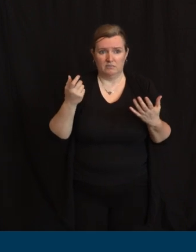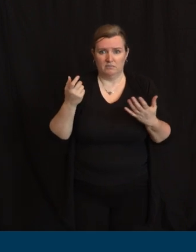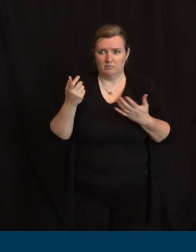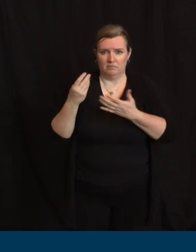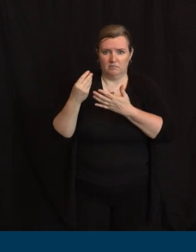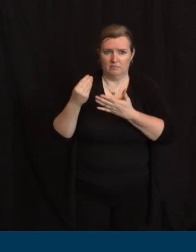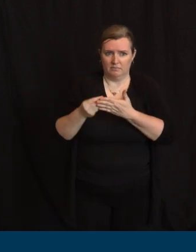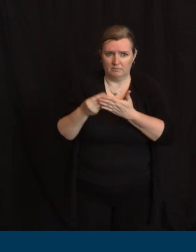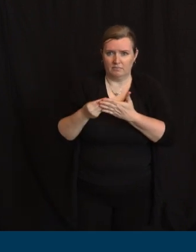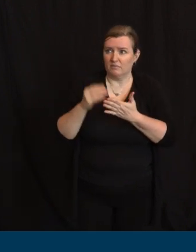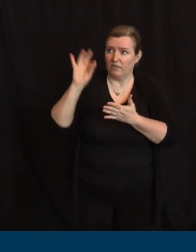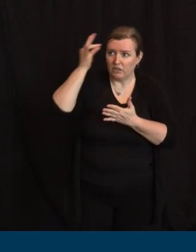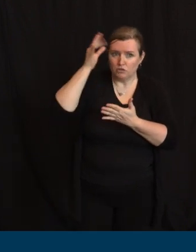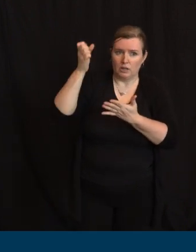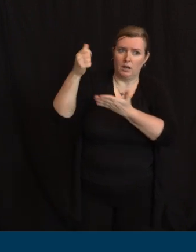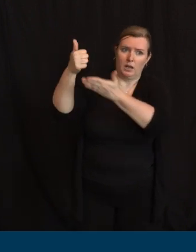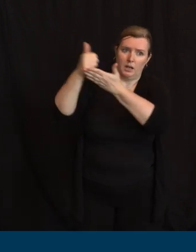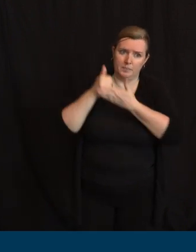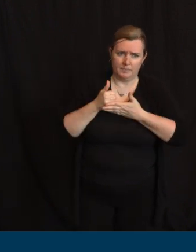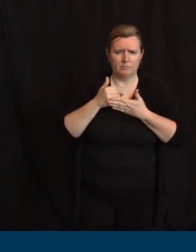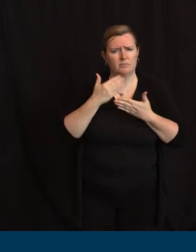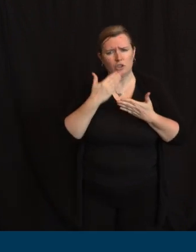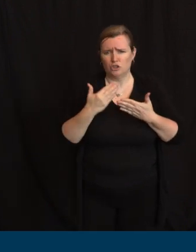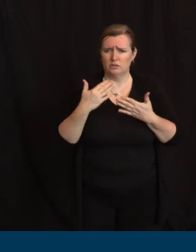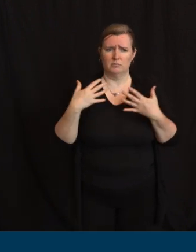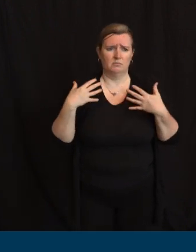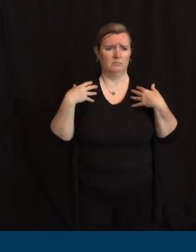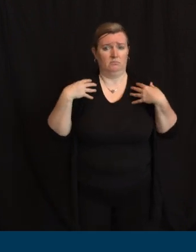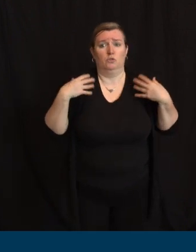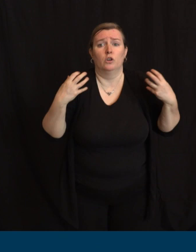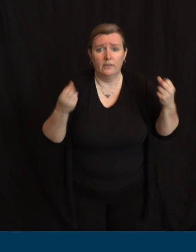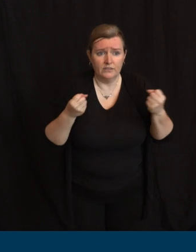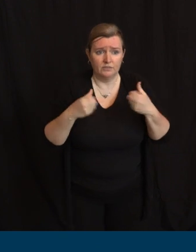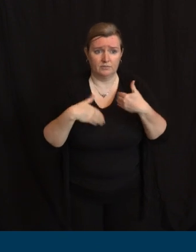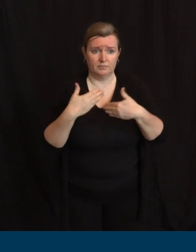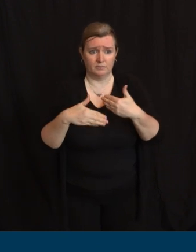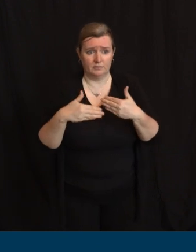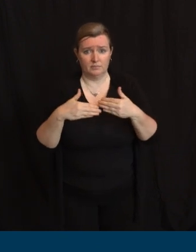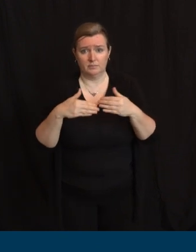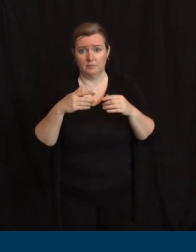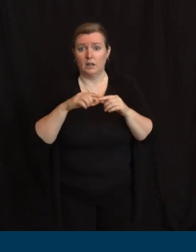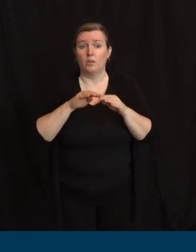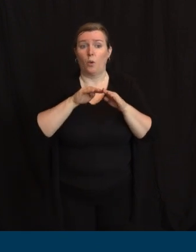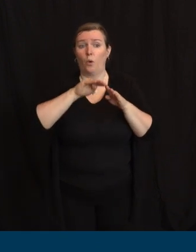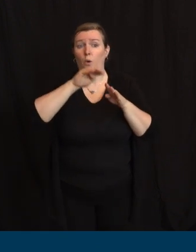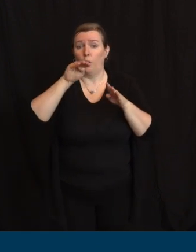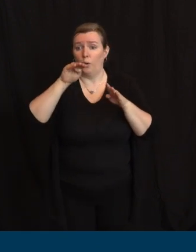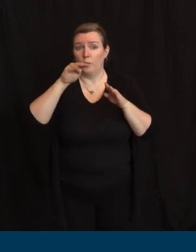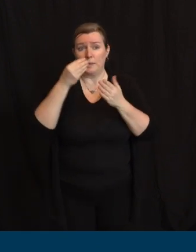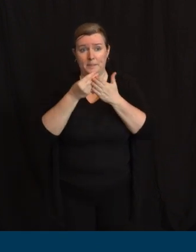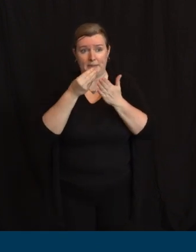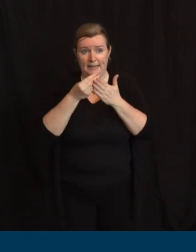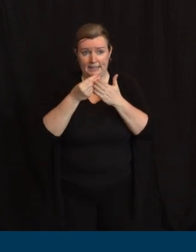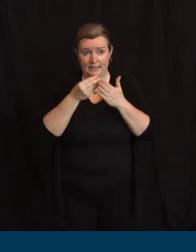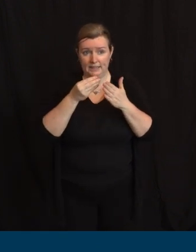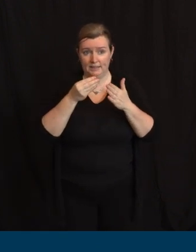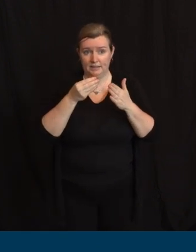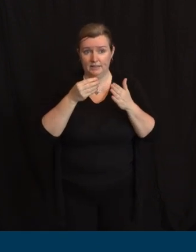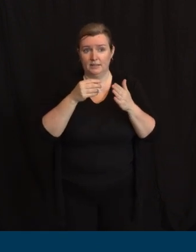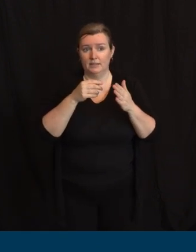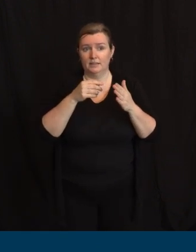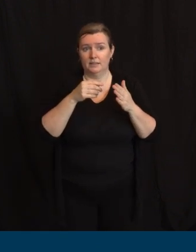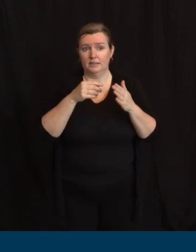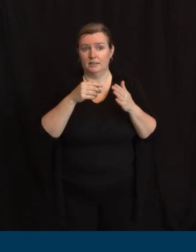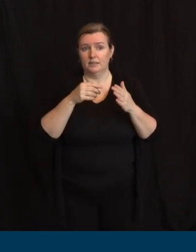feet sooner than later. But I'm hoping for the best, but I got to prepare for the worst. That's my job. Thank you for that. Matt.